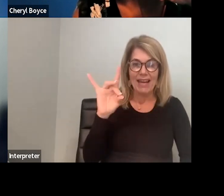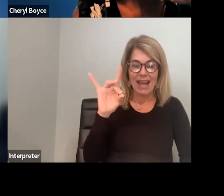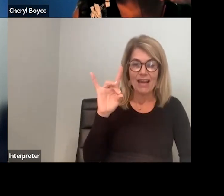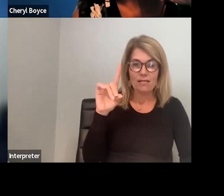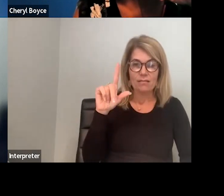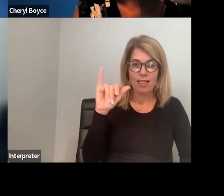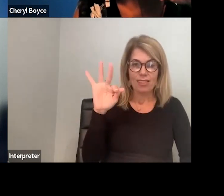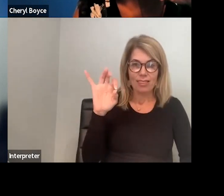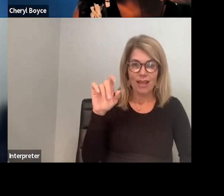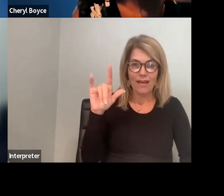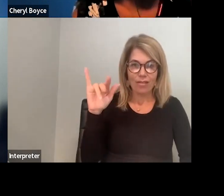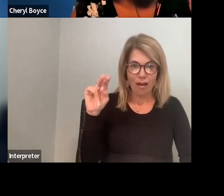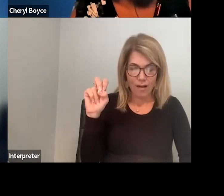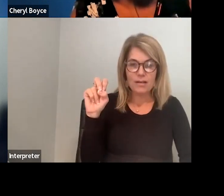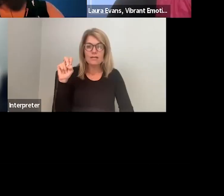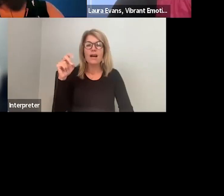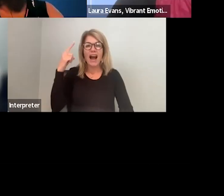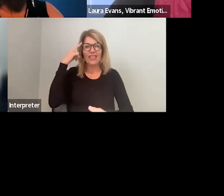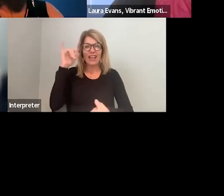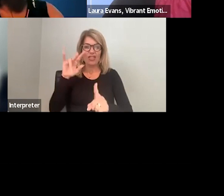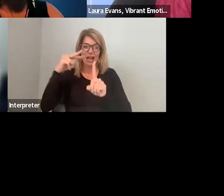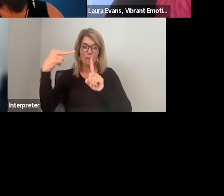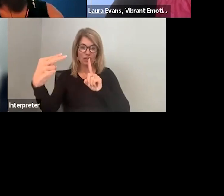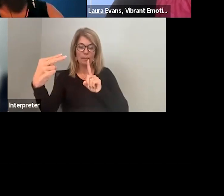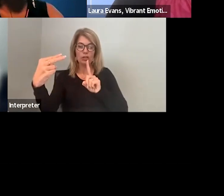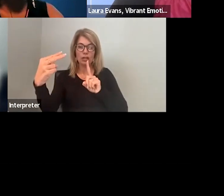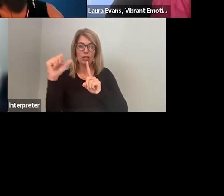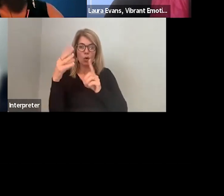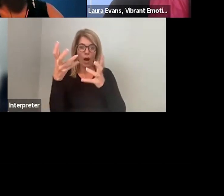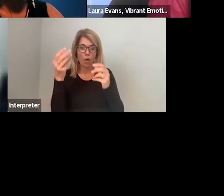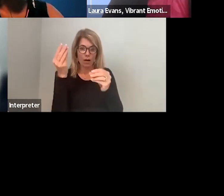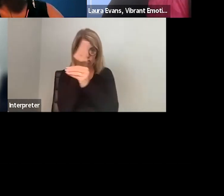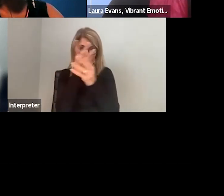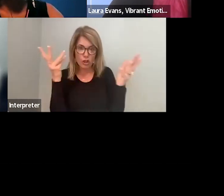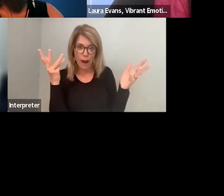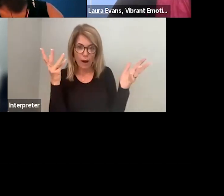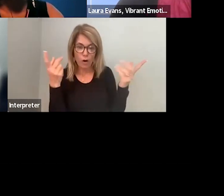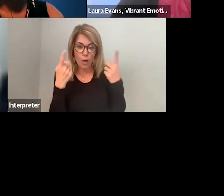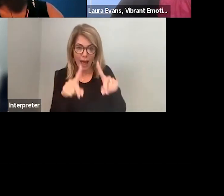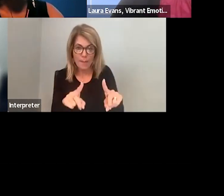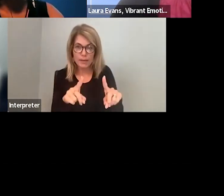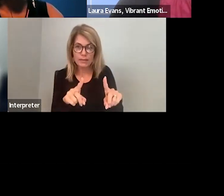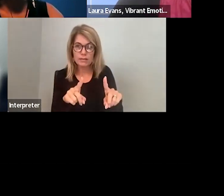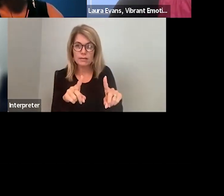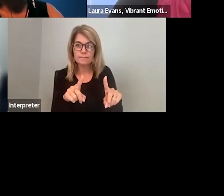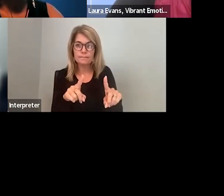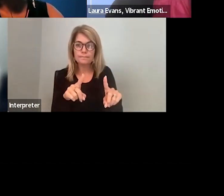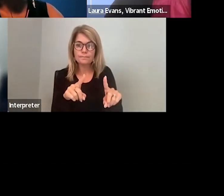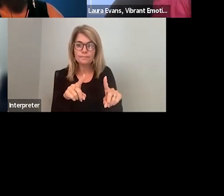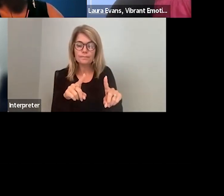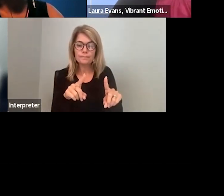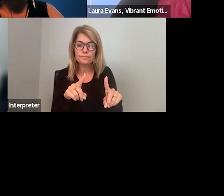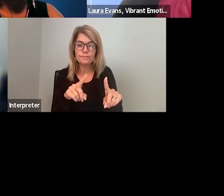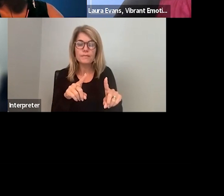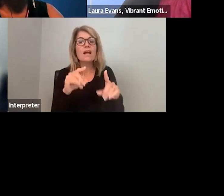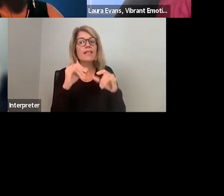that there is that perception, Andrea. So I want to share kind of what actually happens and what is the case. So an